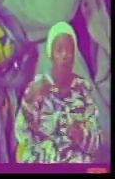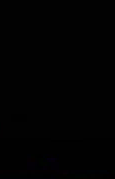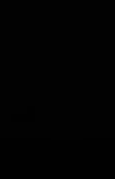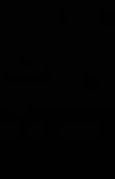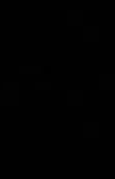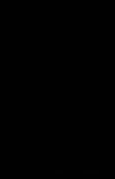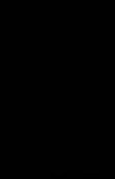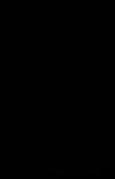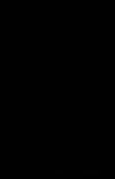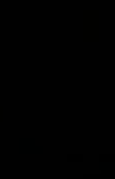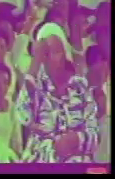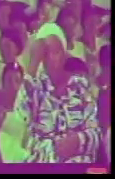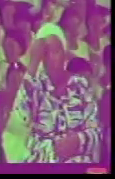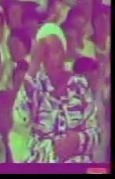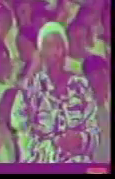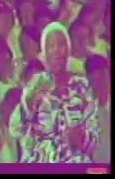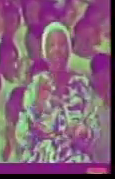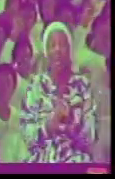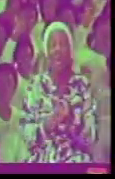recognize that,